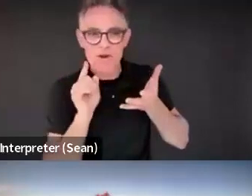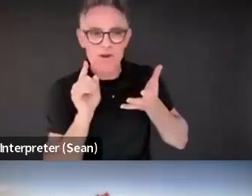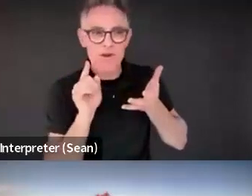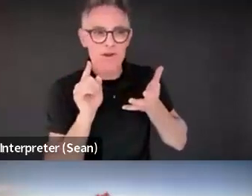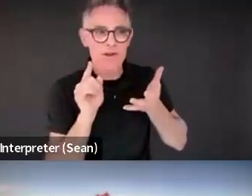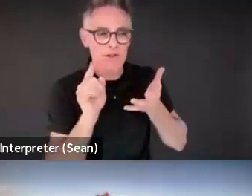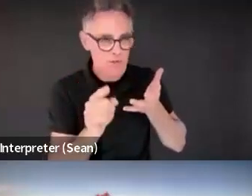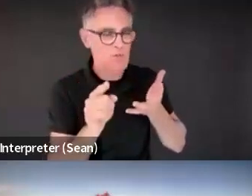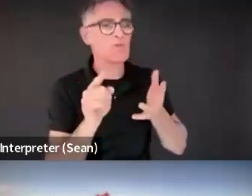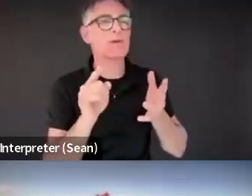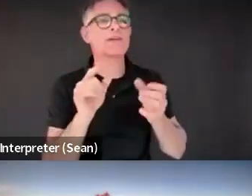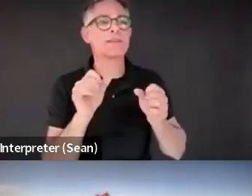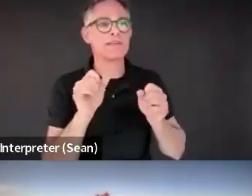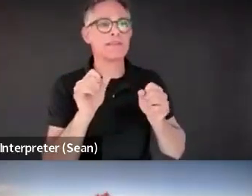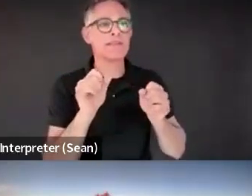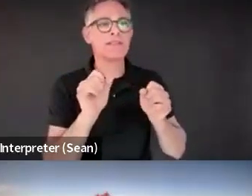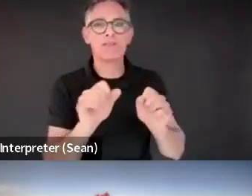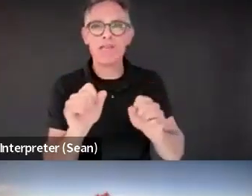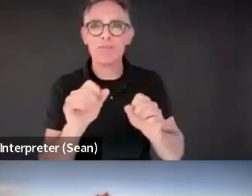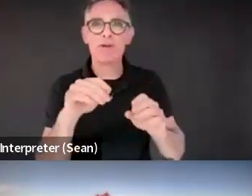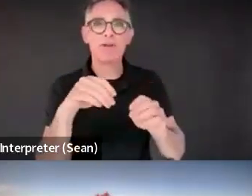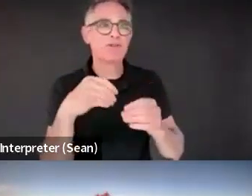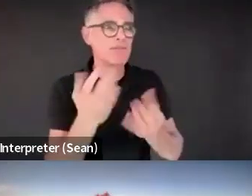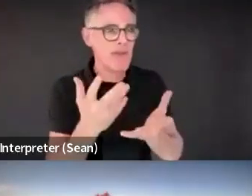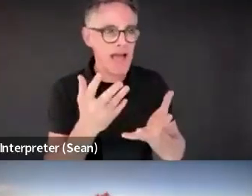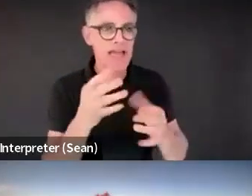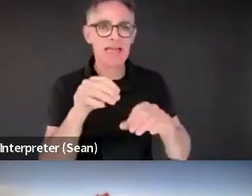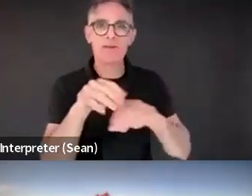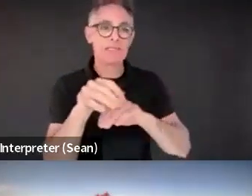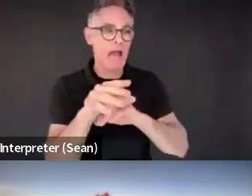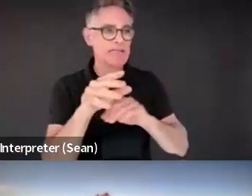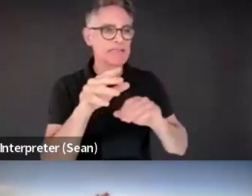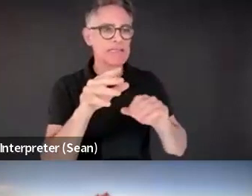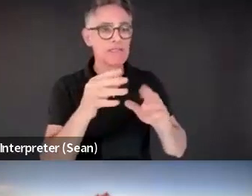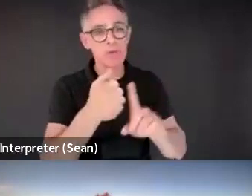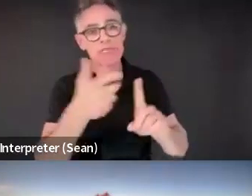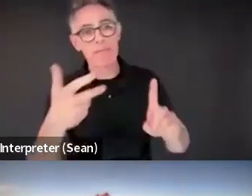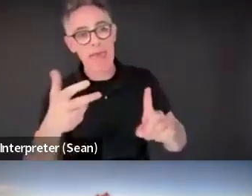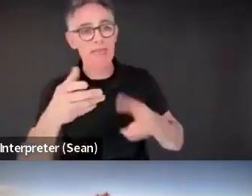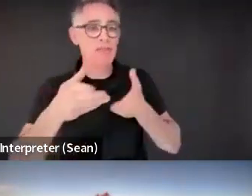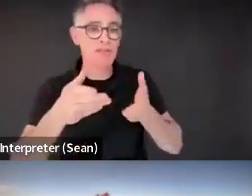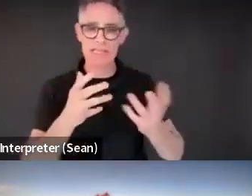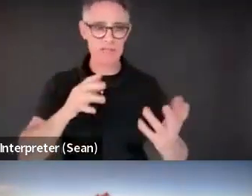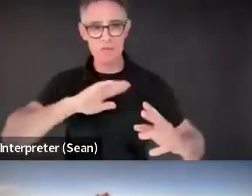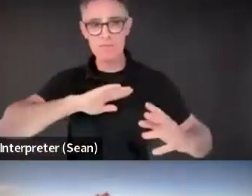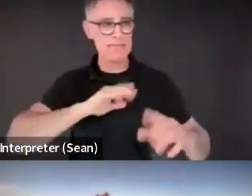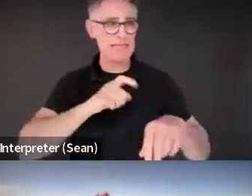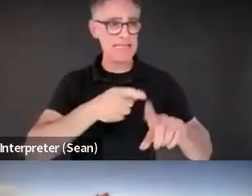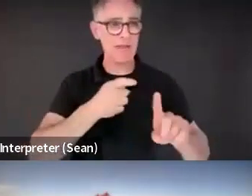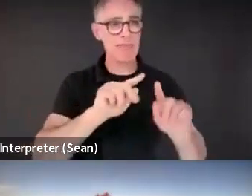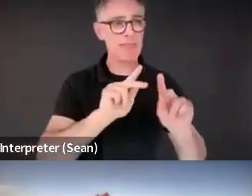really be able to give that guidance on expanding your services to meet the needs of our population. I think the last assessment was that we